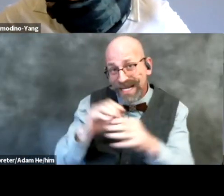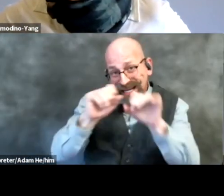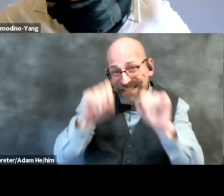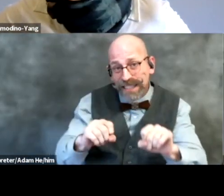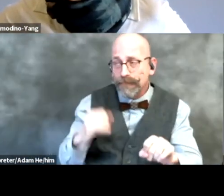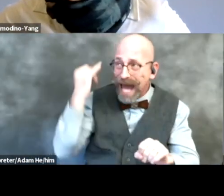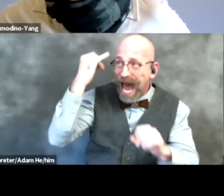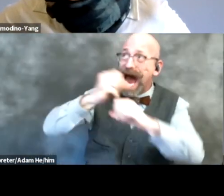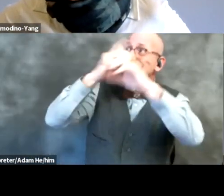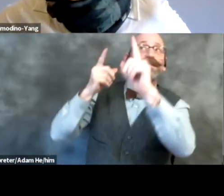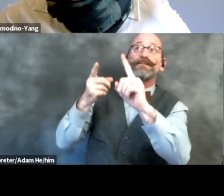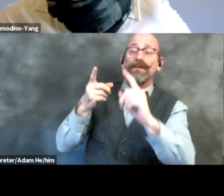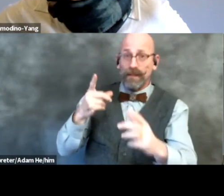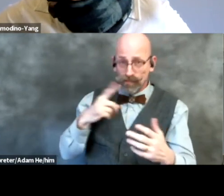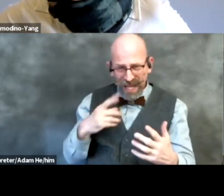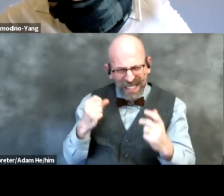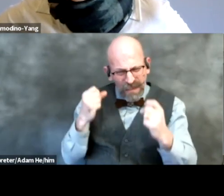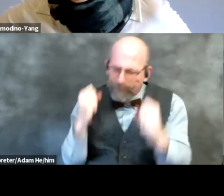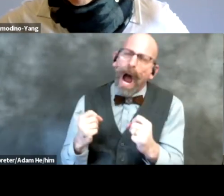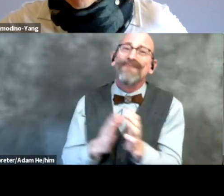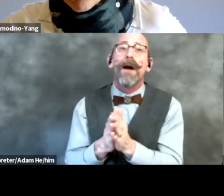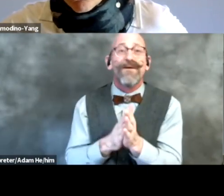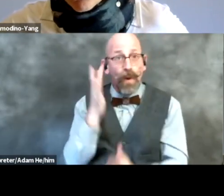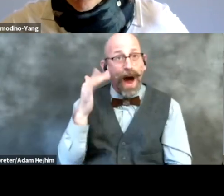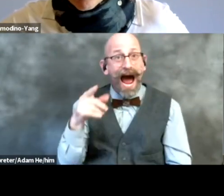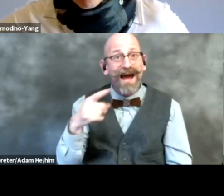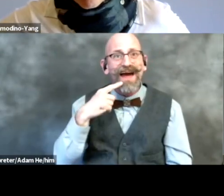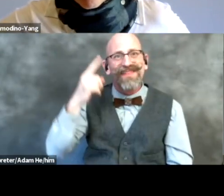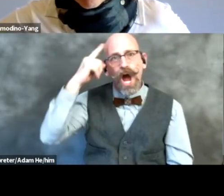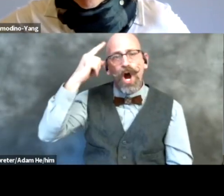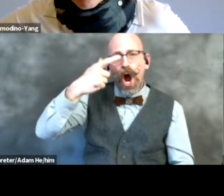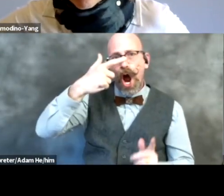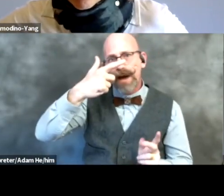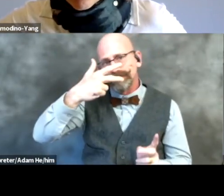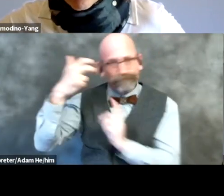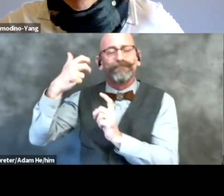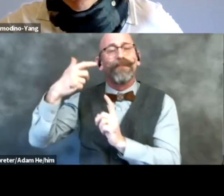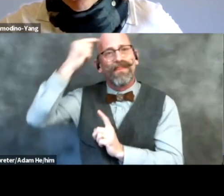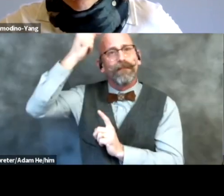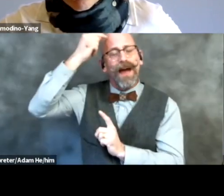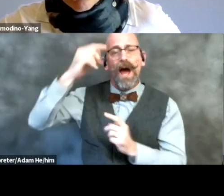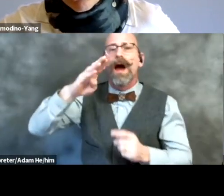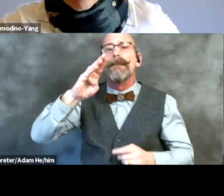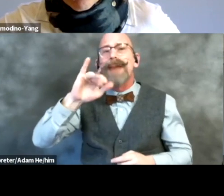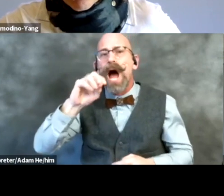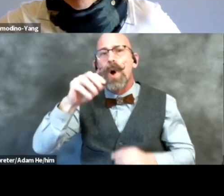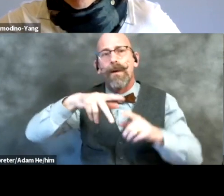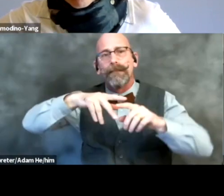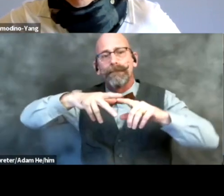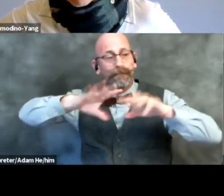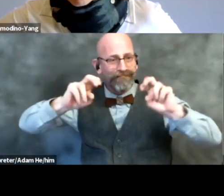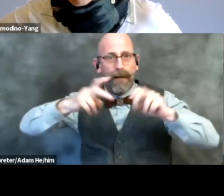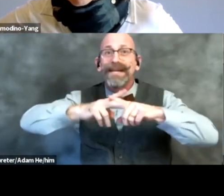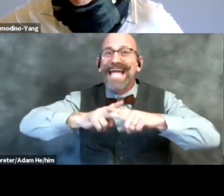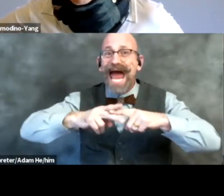they're hooking themselves into biomechanical machinery that has evolved to keep us alive over time.